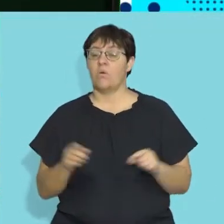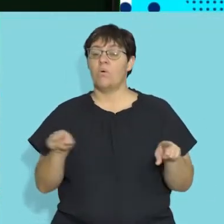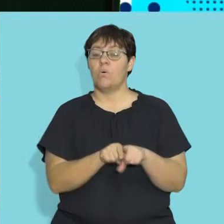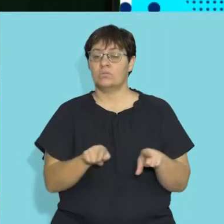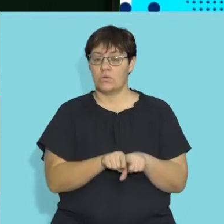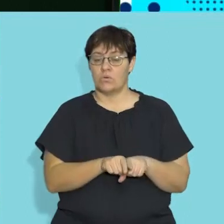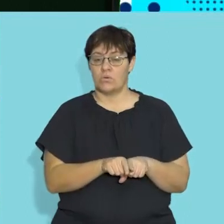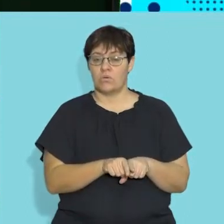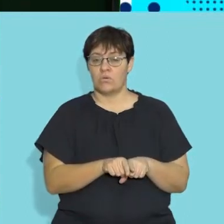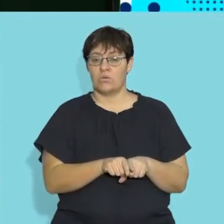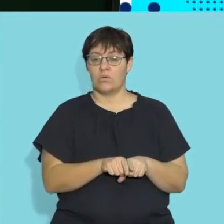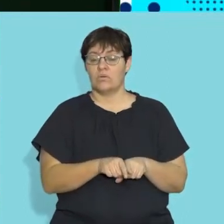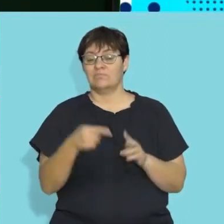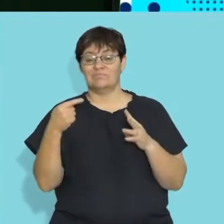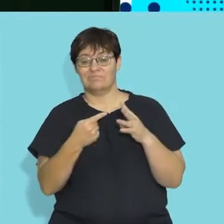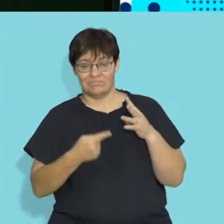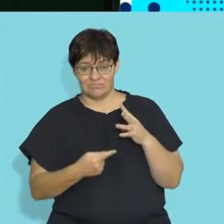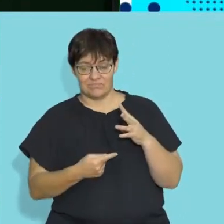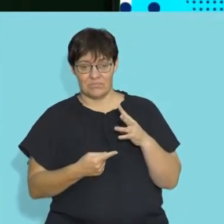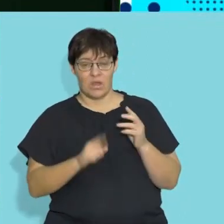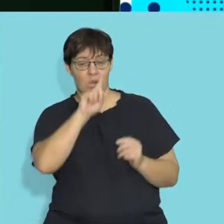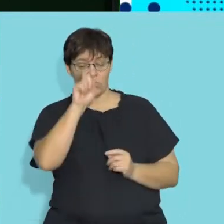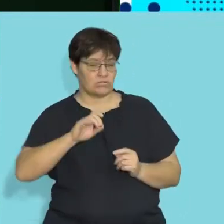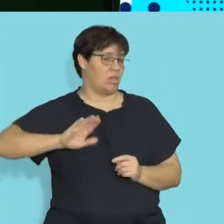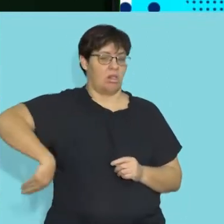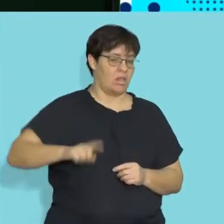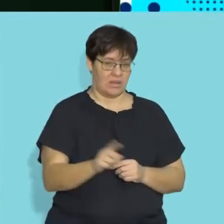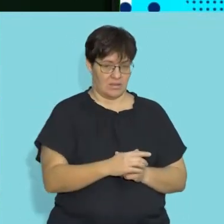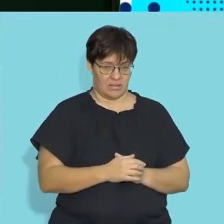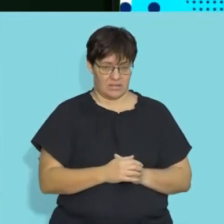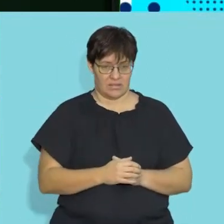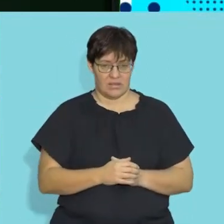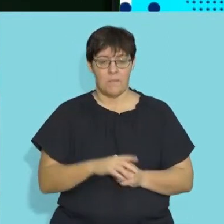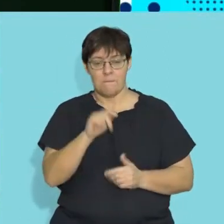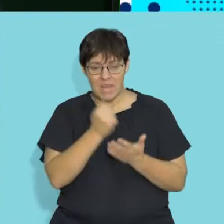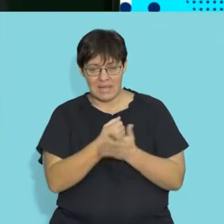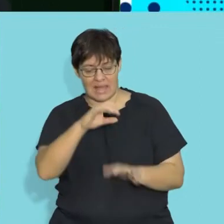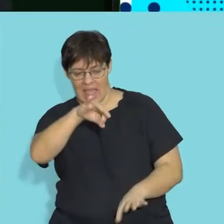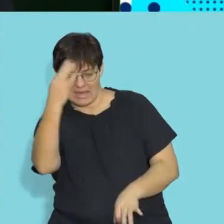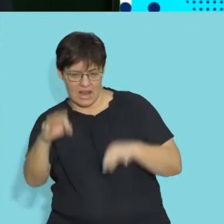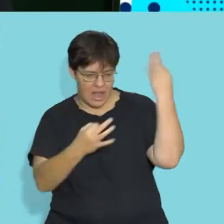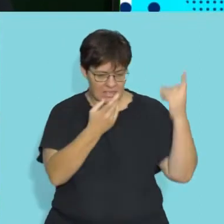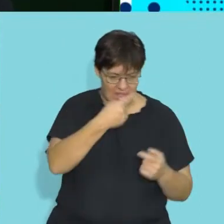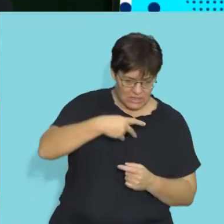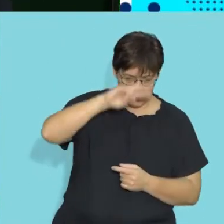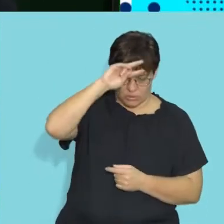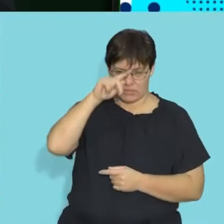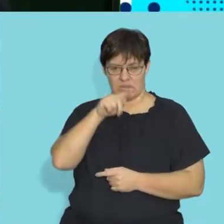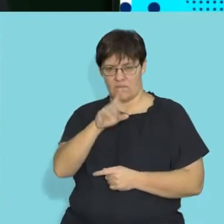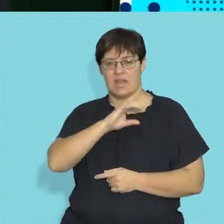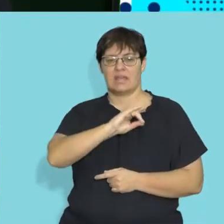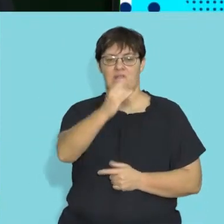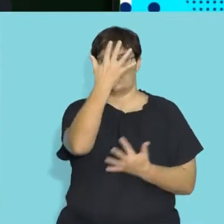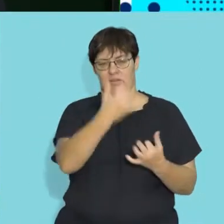do not neglect this aspect of the question, the analysis and interpretation of